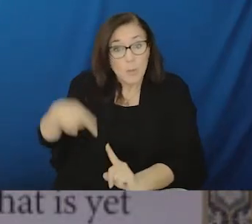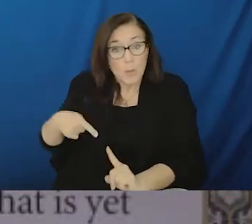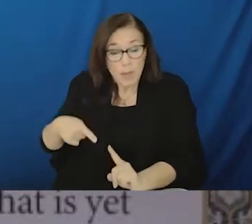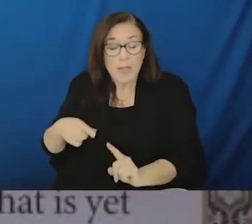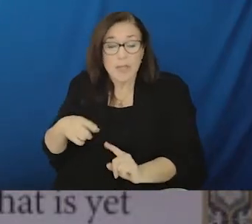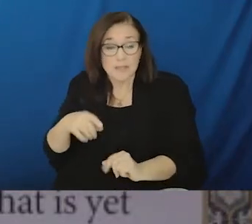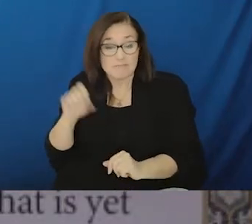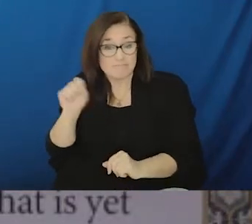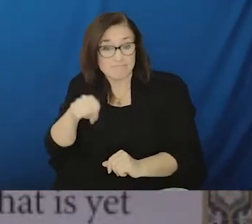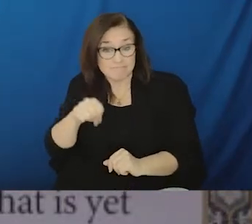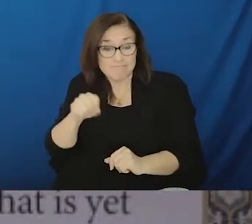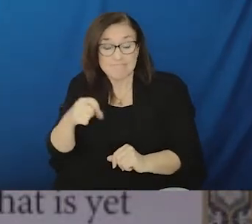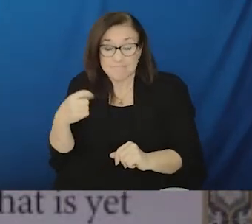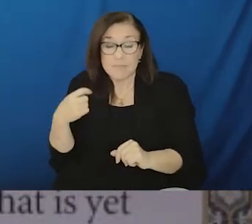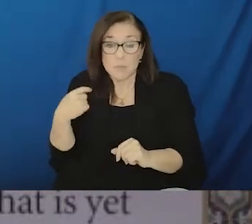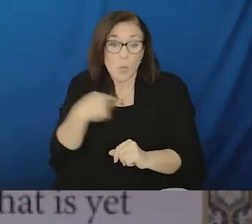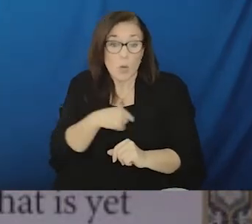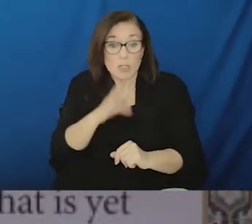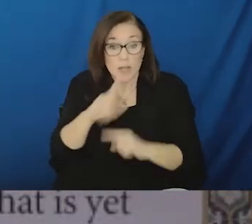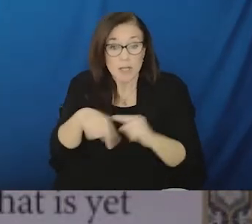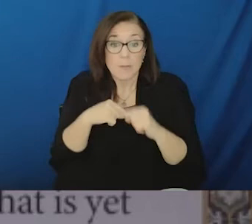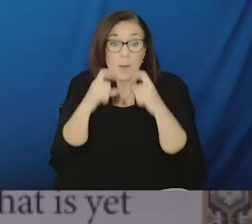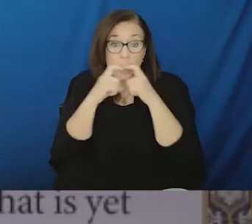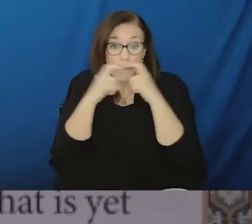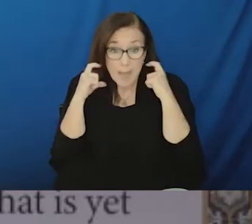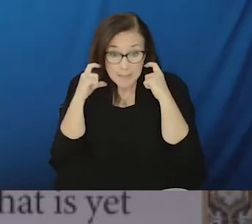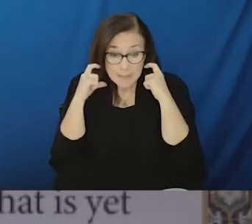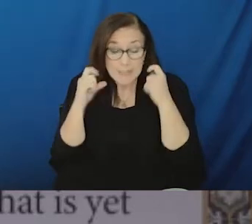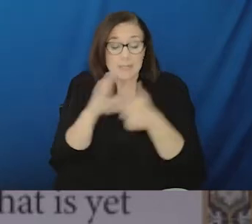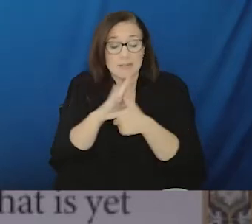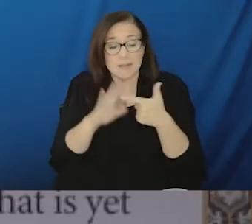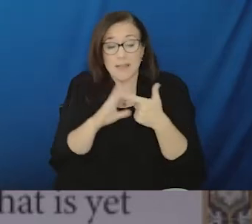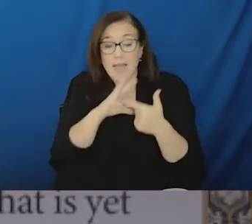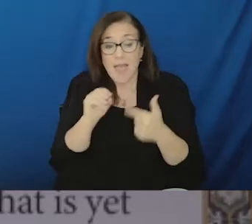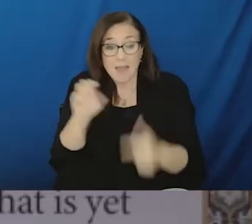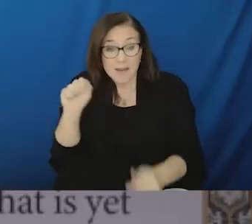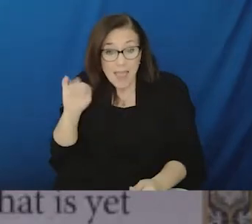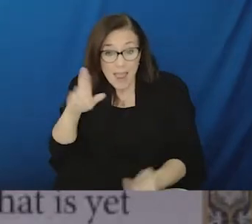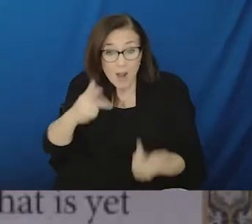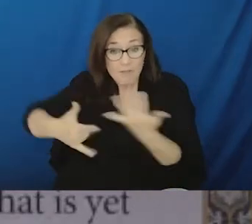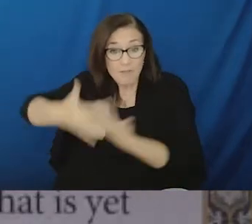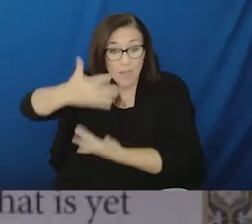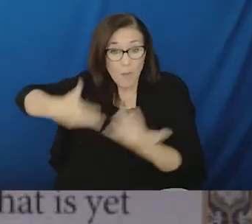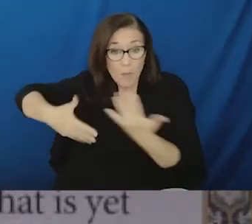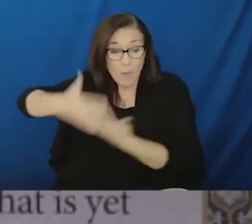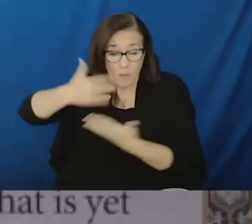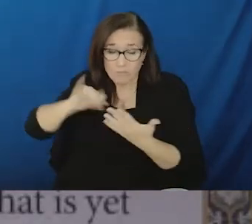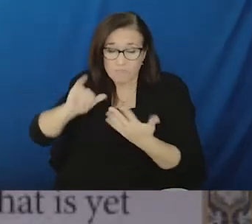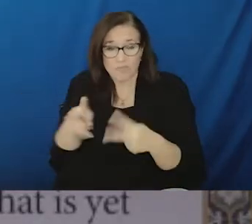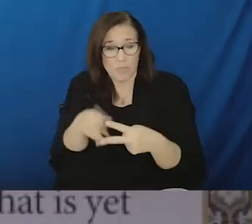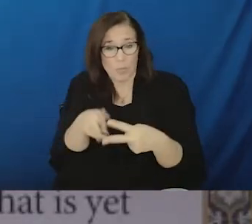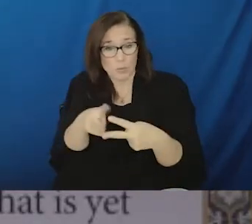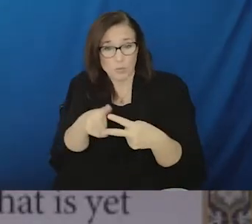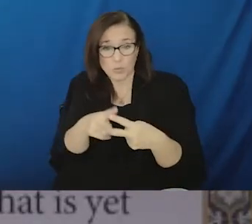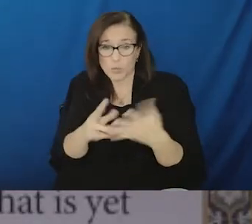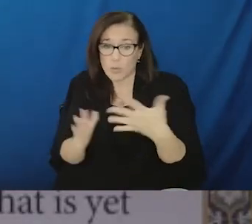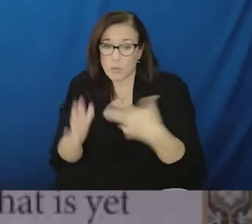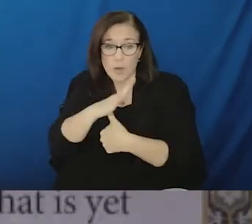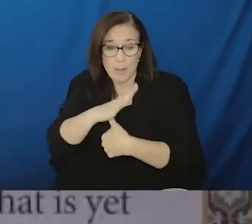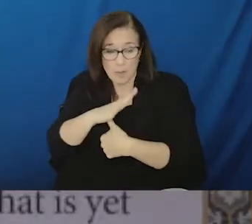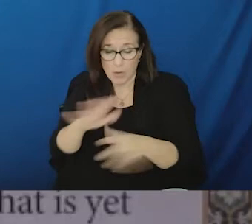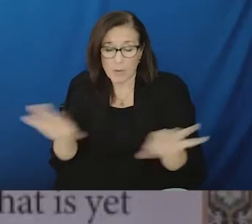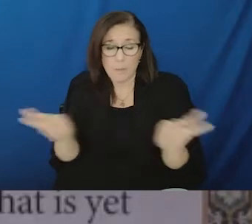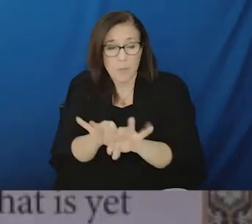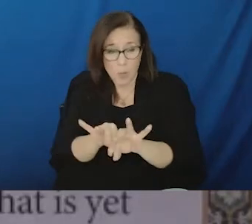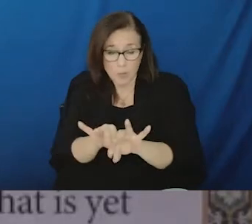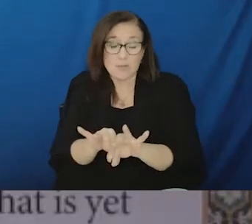about masking and ventilation as the two most important items, and we can do that and get our kids even to more